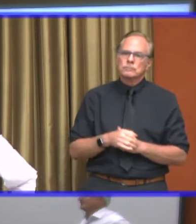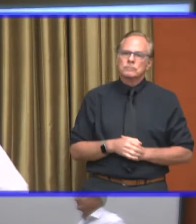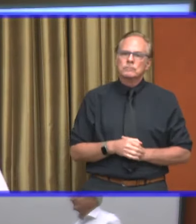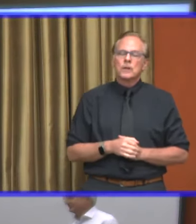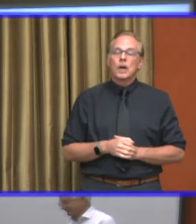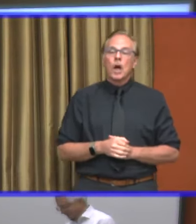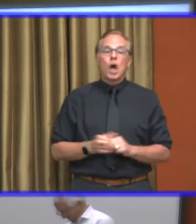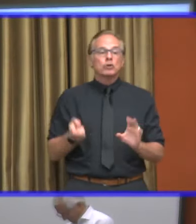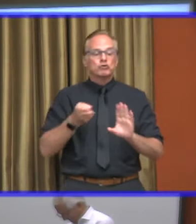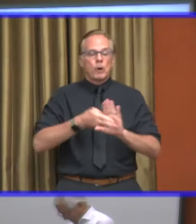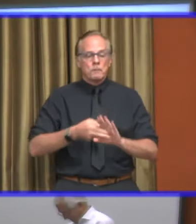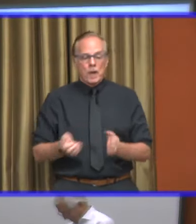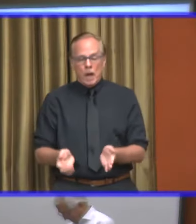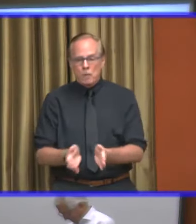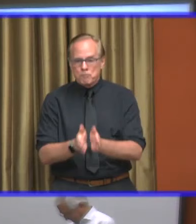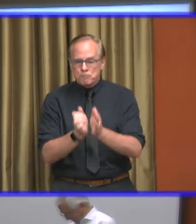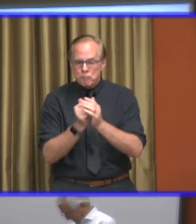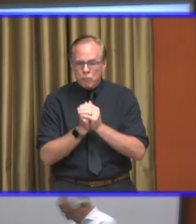Would you join me in prayer?